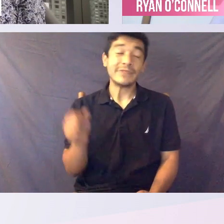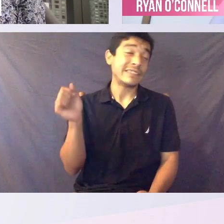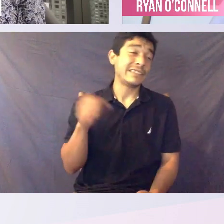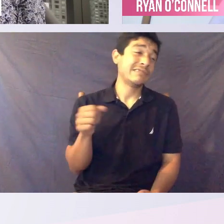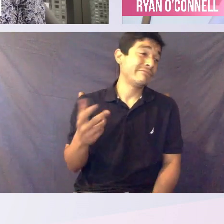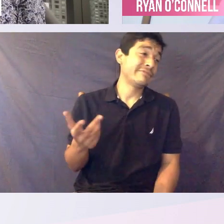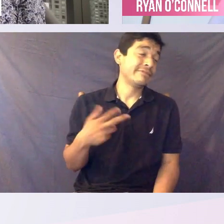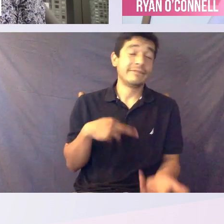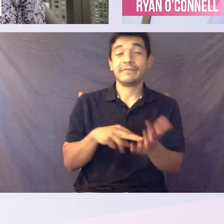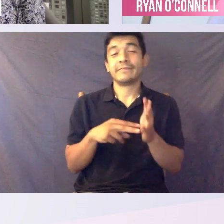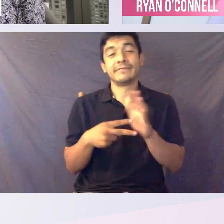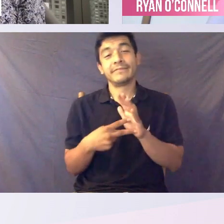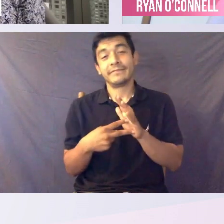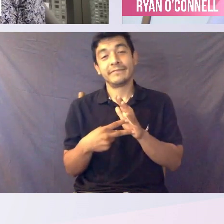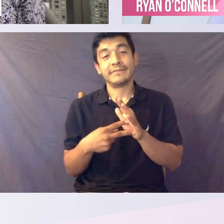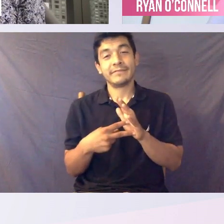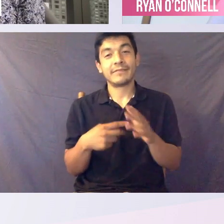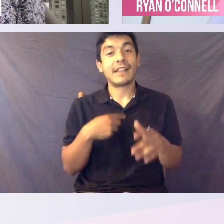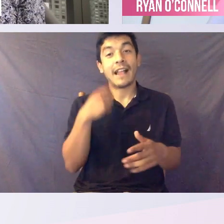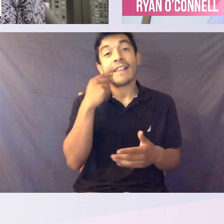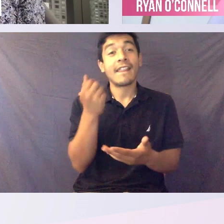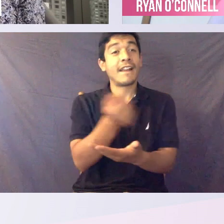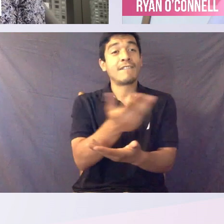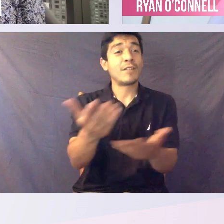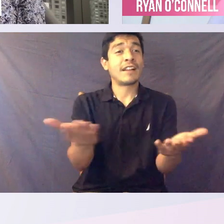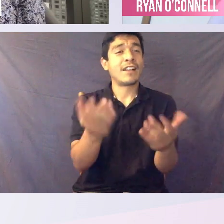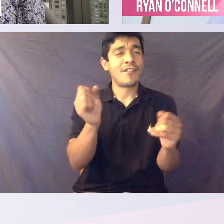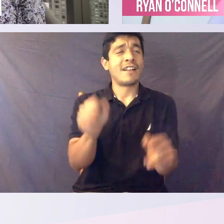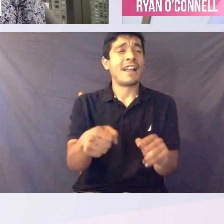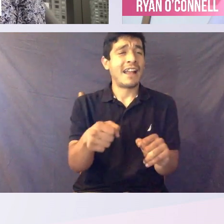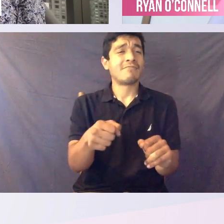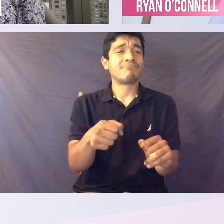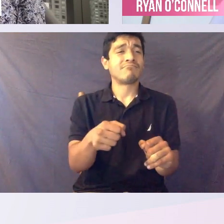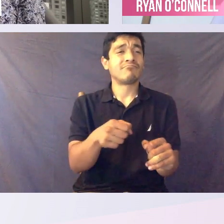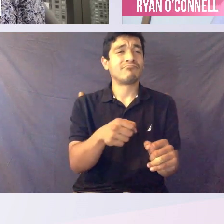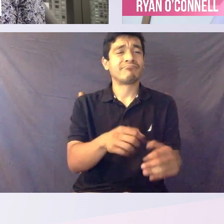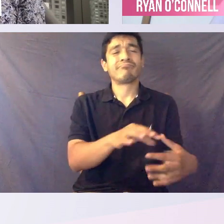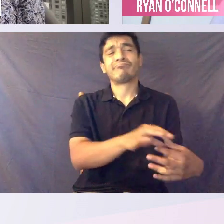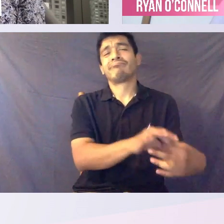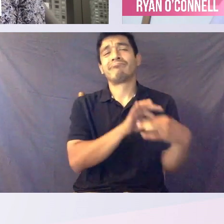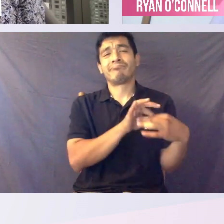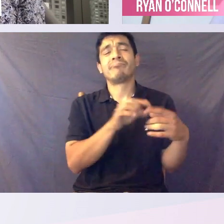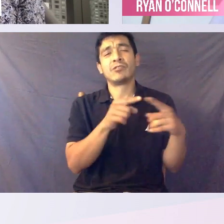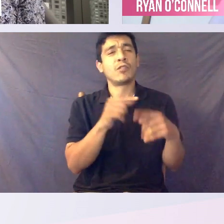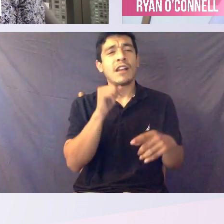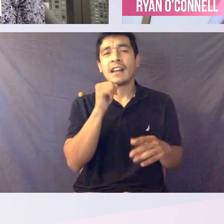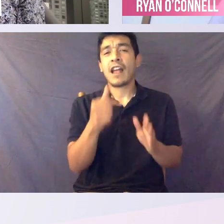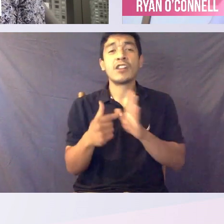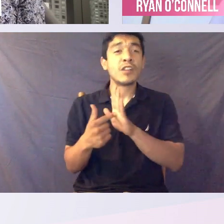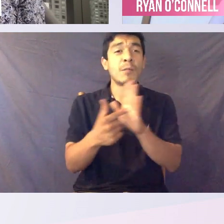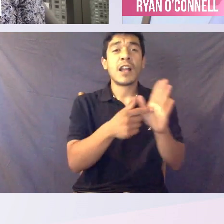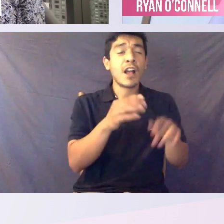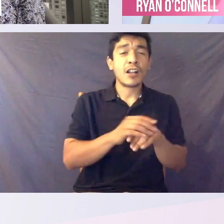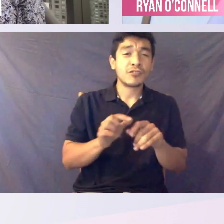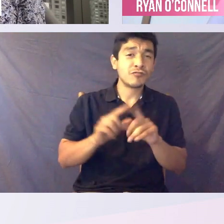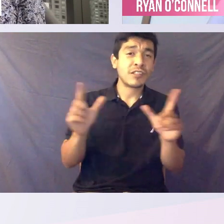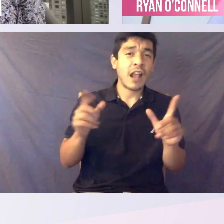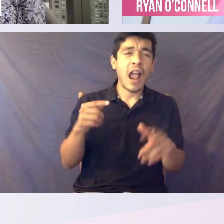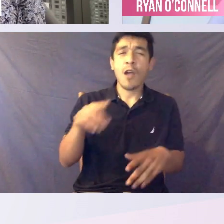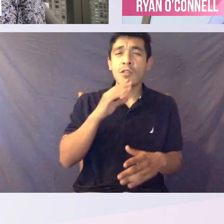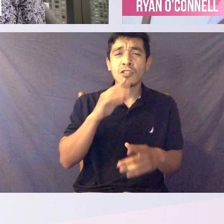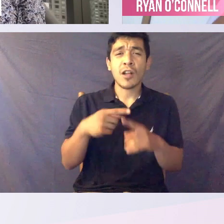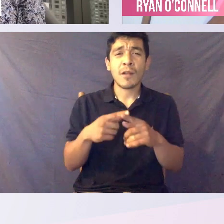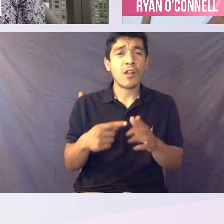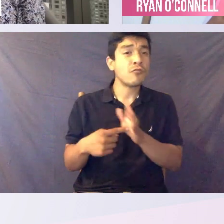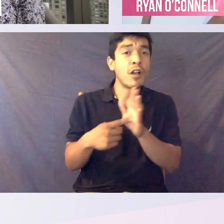know, I think everyone here can relate to not being represented on screen. And we talk about representation and why it matters,